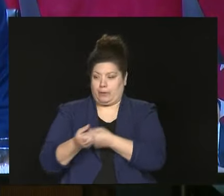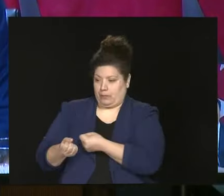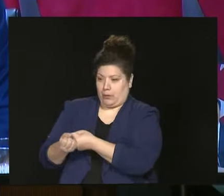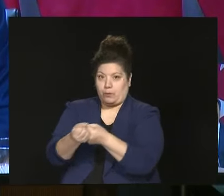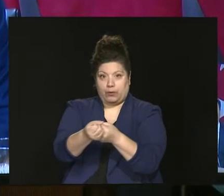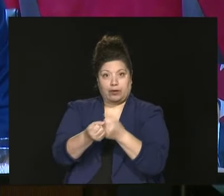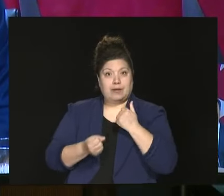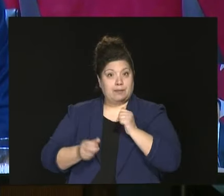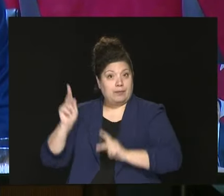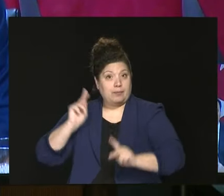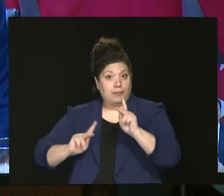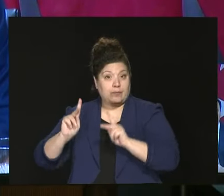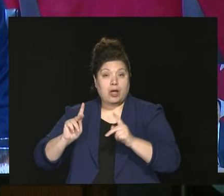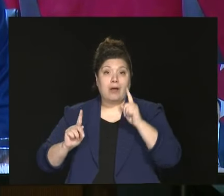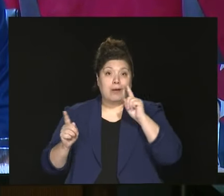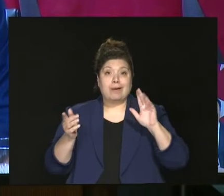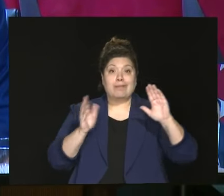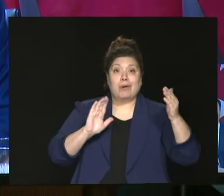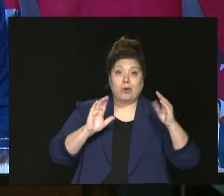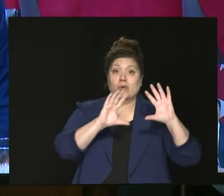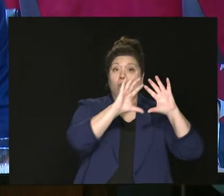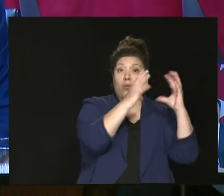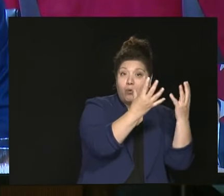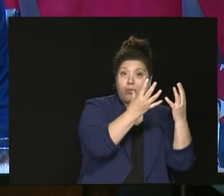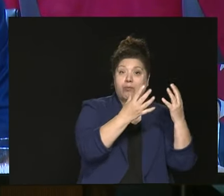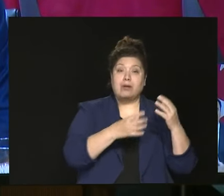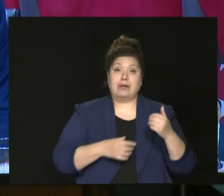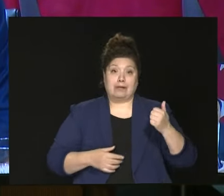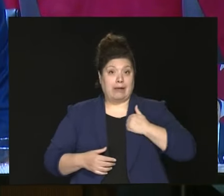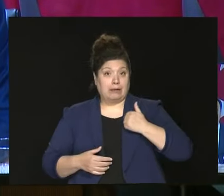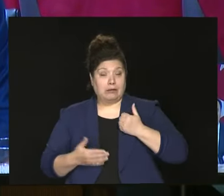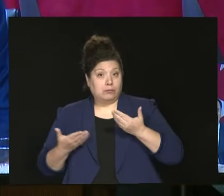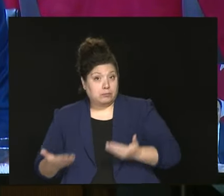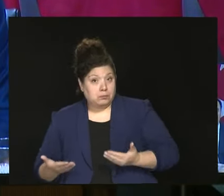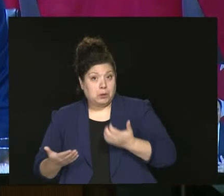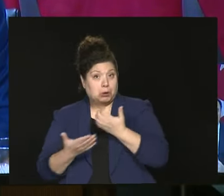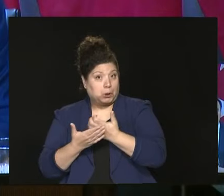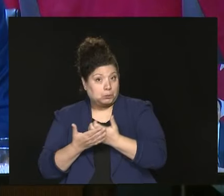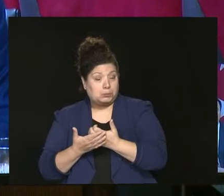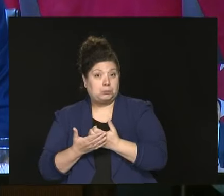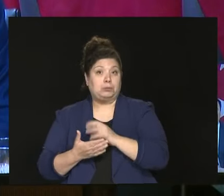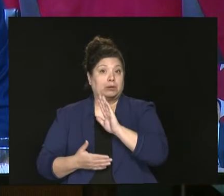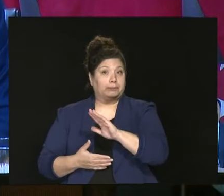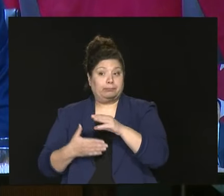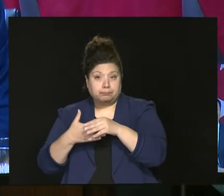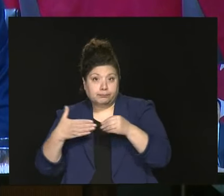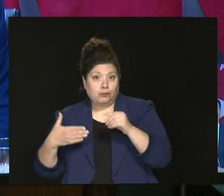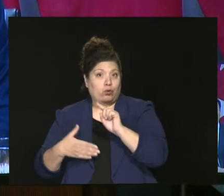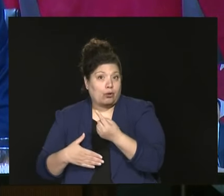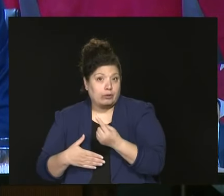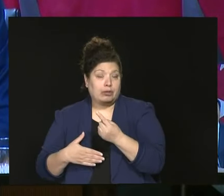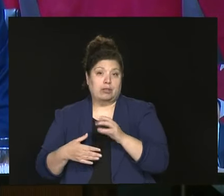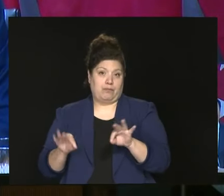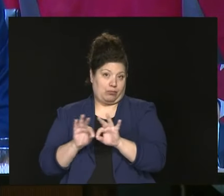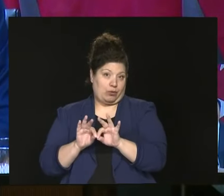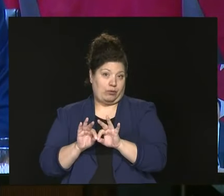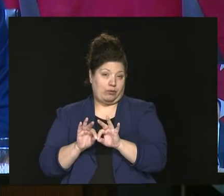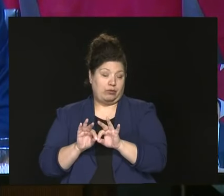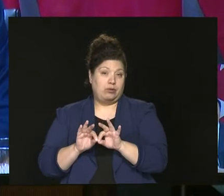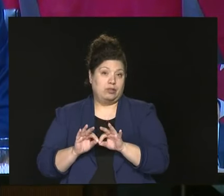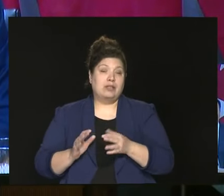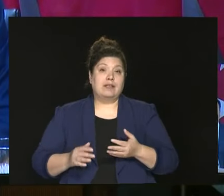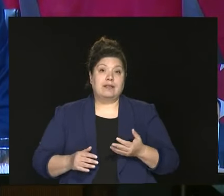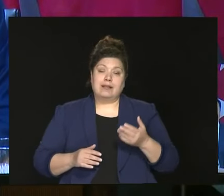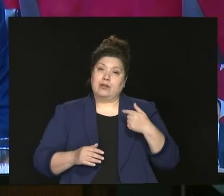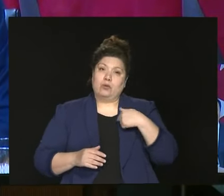against other countries in the world. So that is the frame that we've